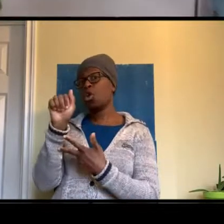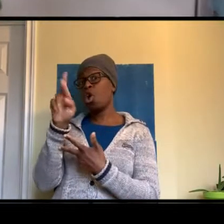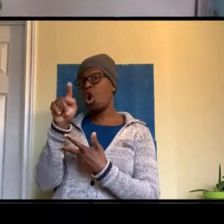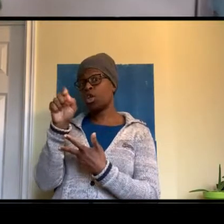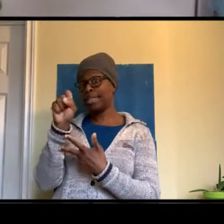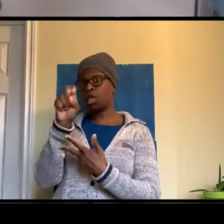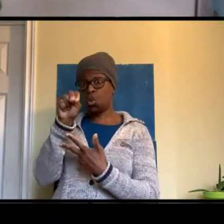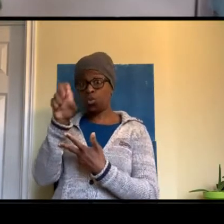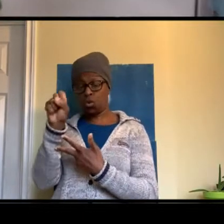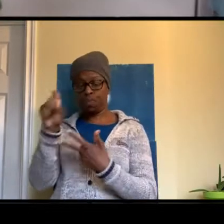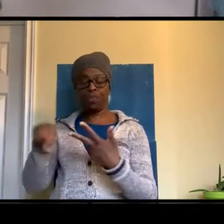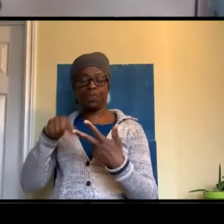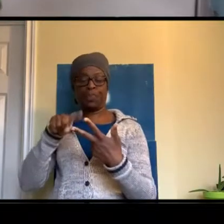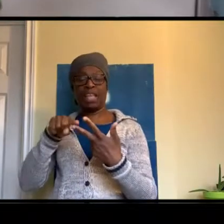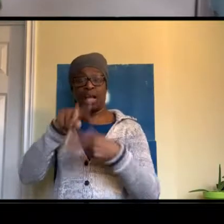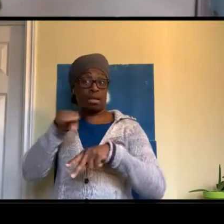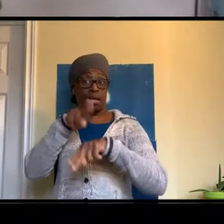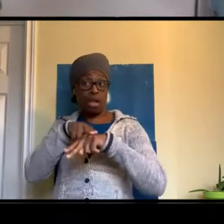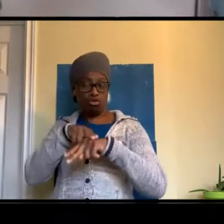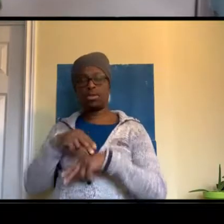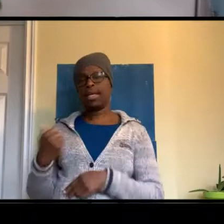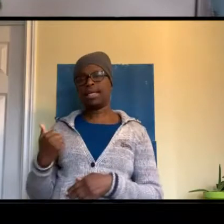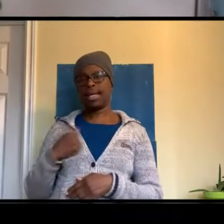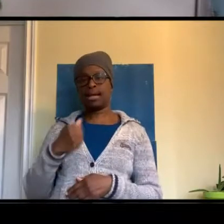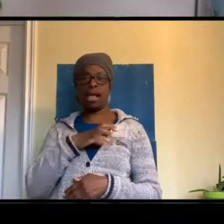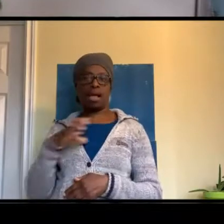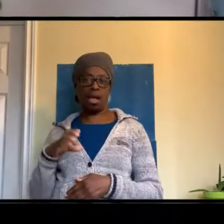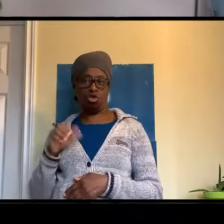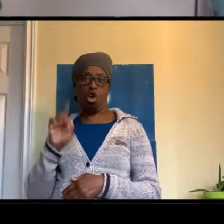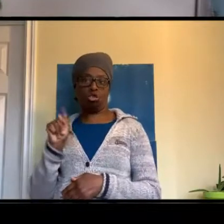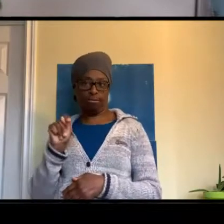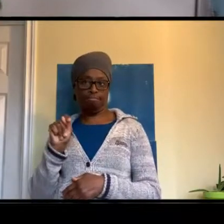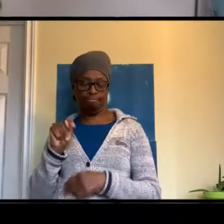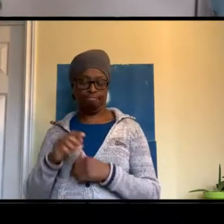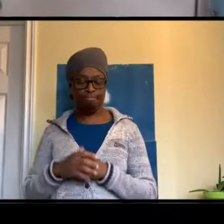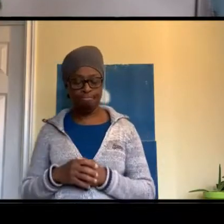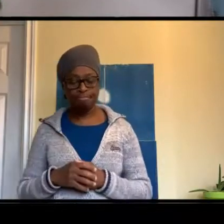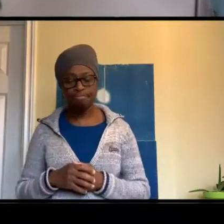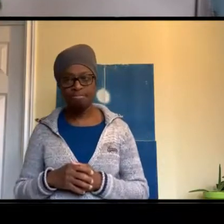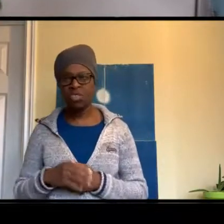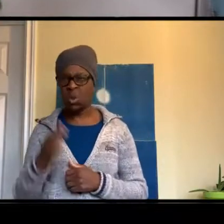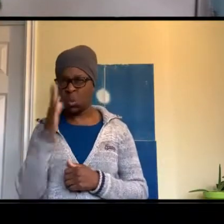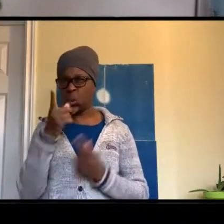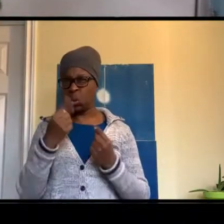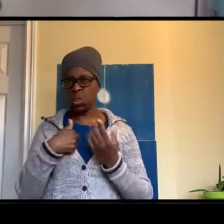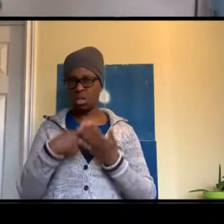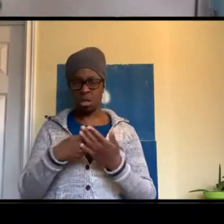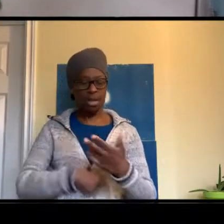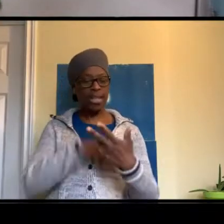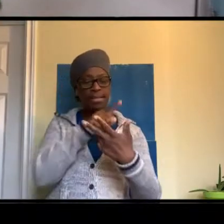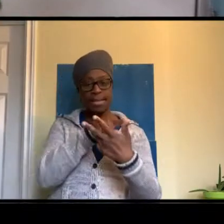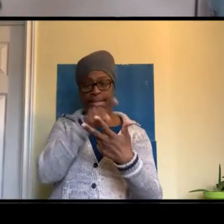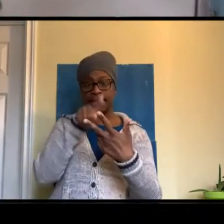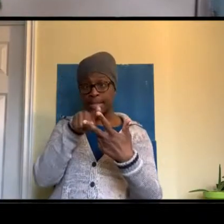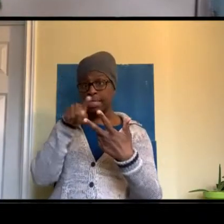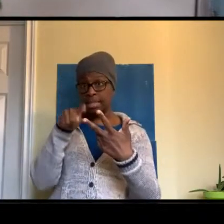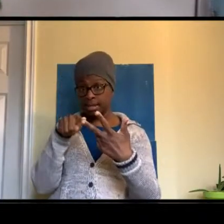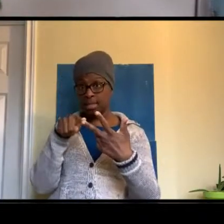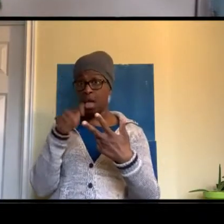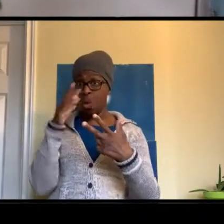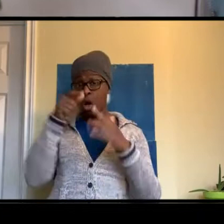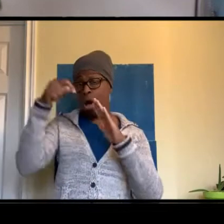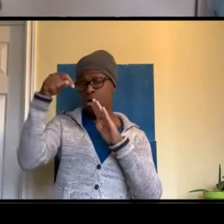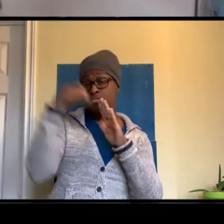these fairly briefly because the challenge with talking about a lot of these